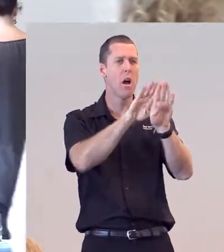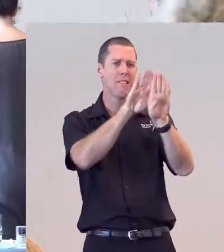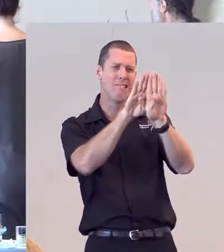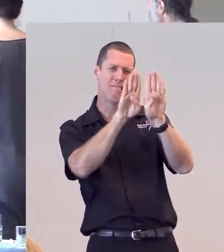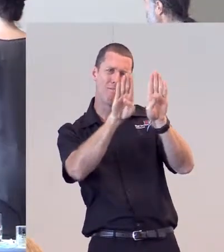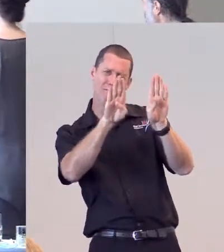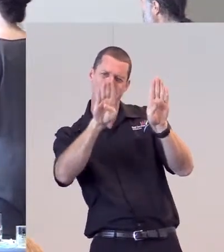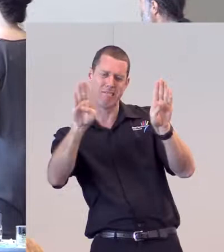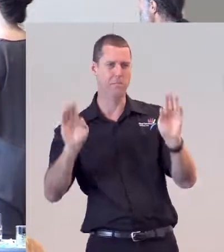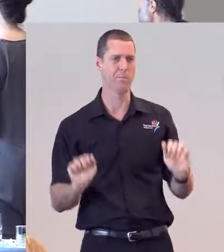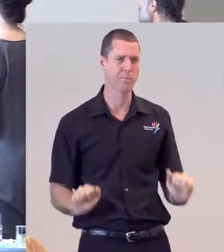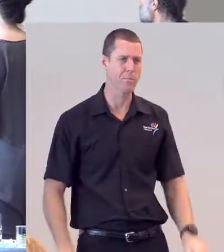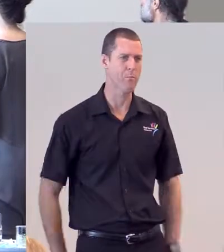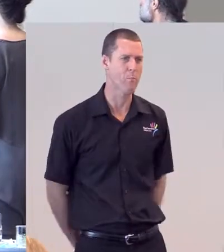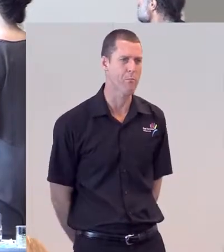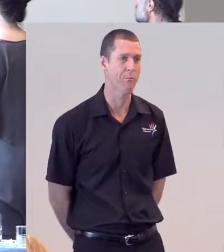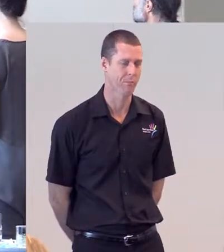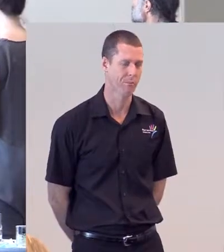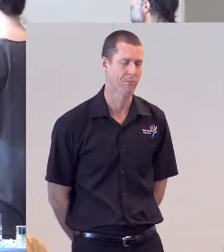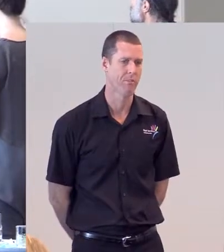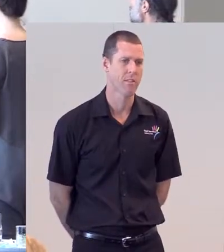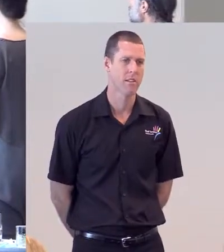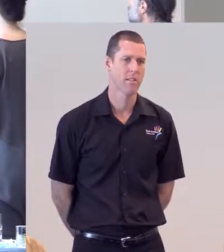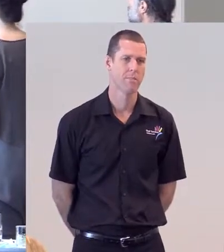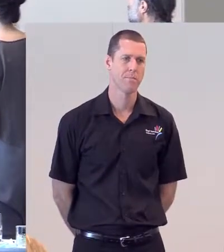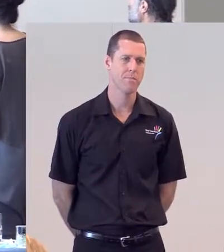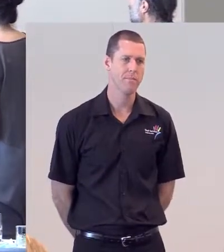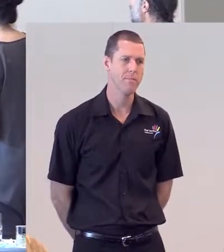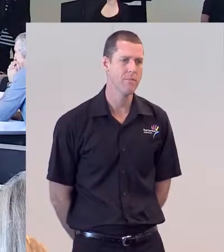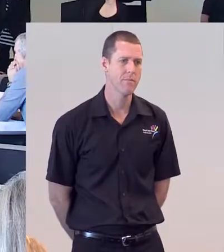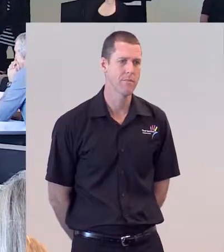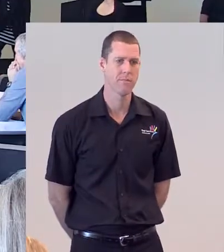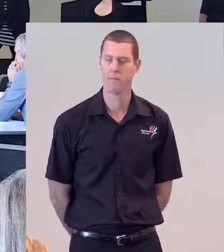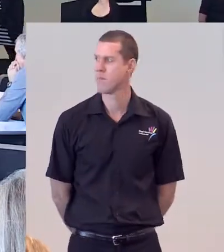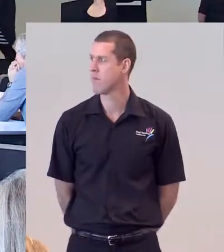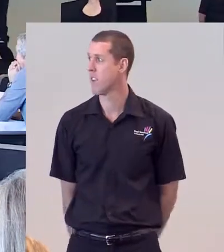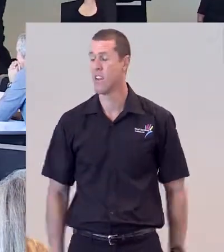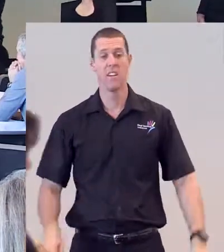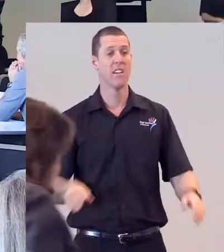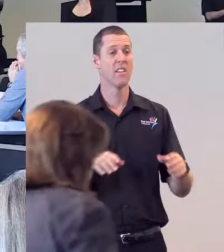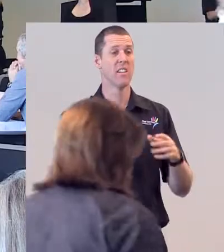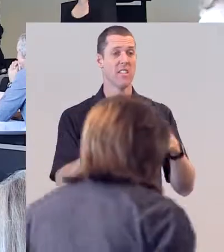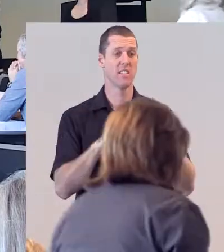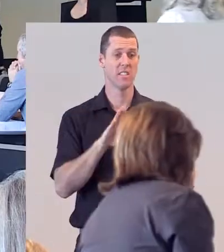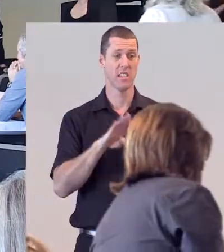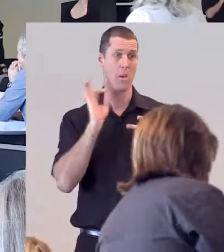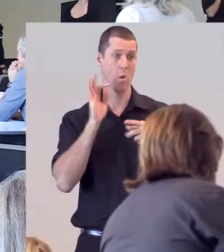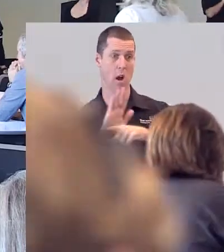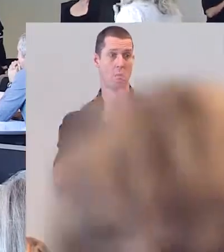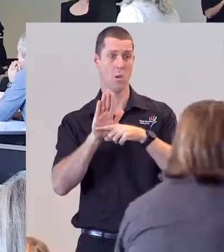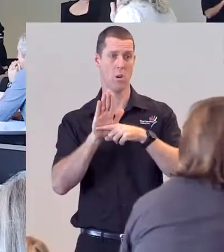of vicinity. And if we need to move over to this second whiteboard, we can expand them